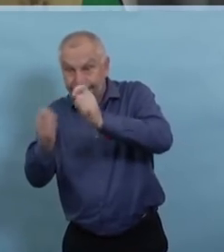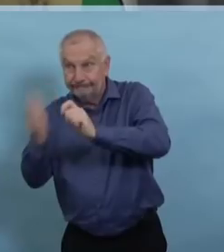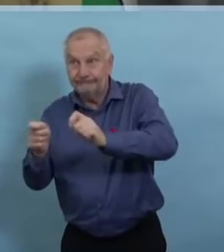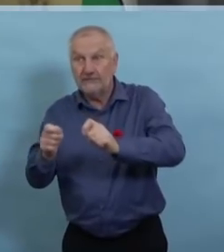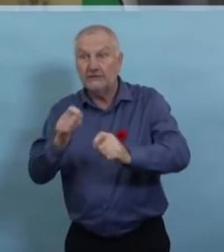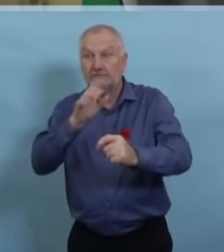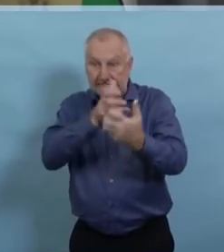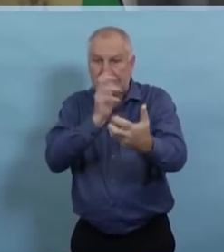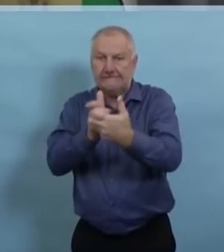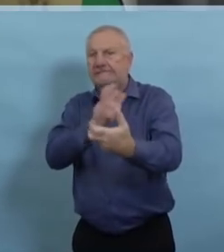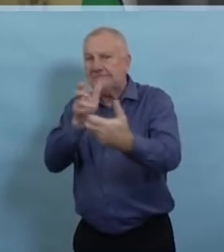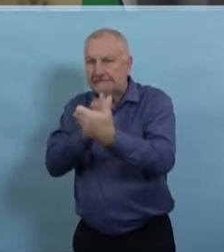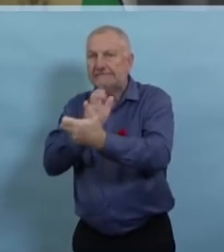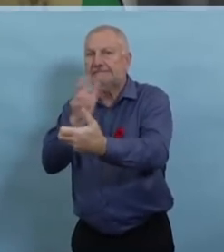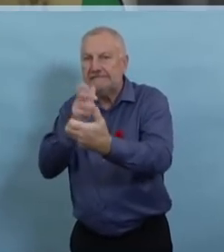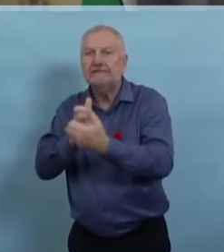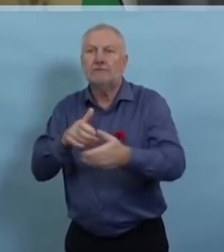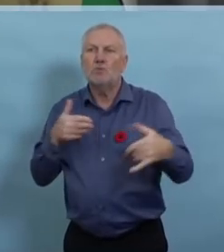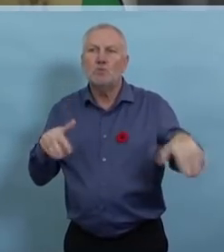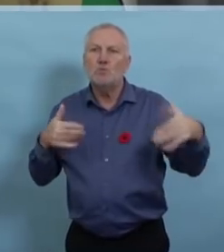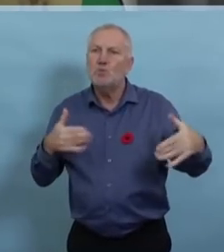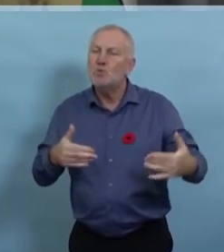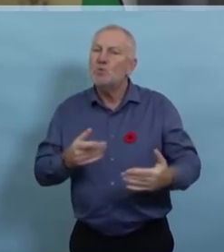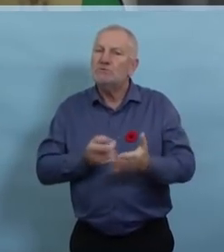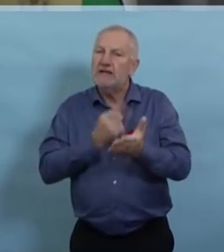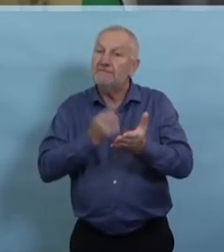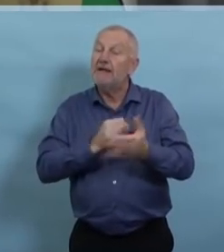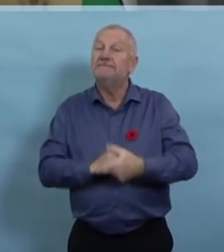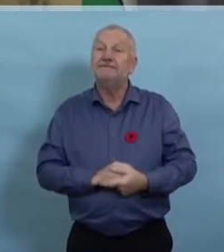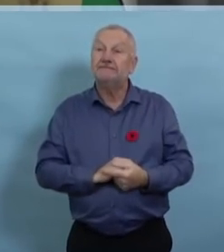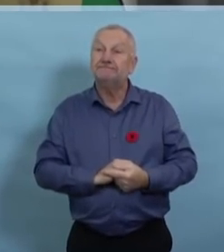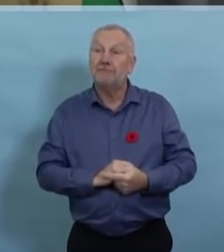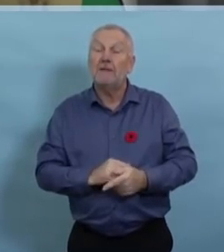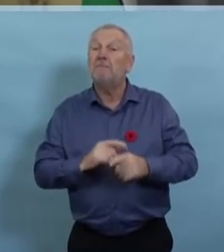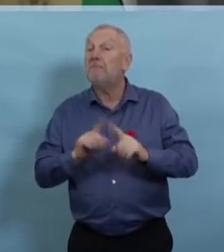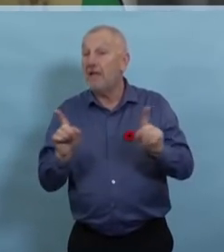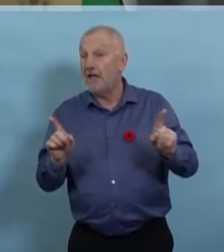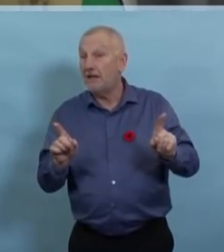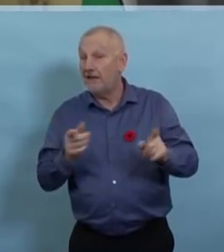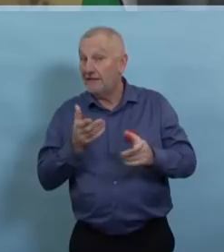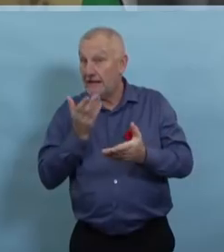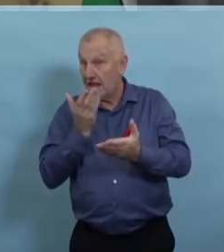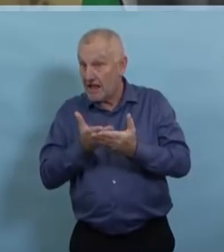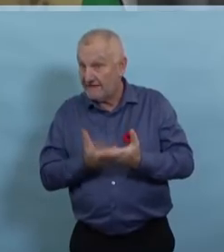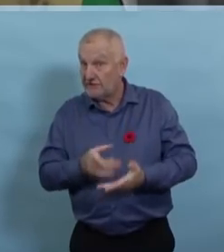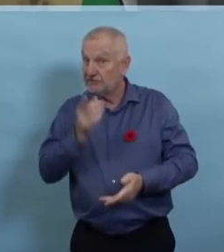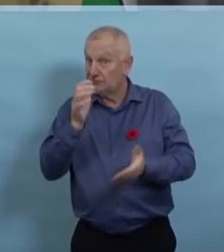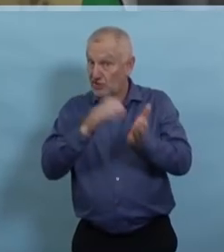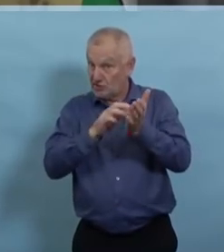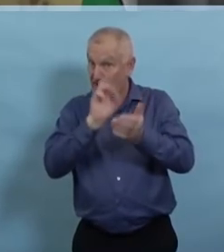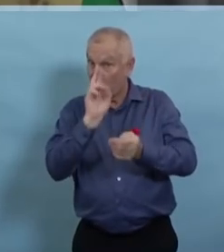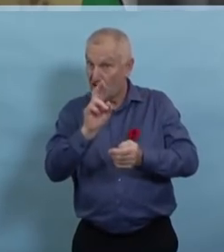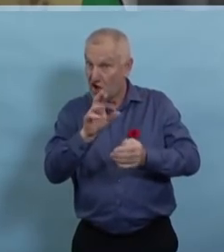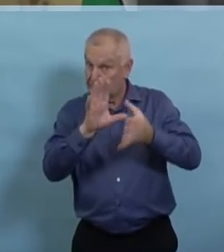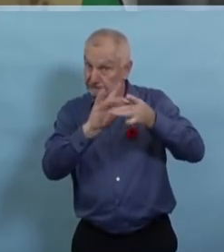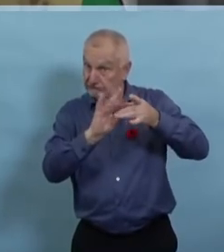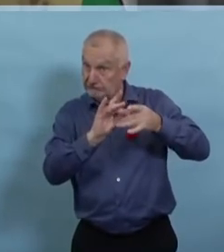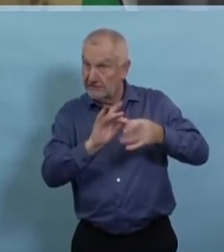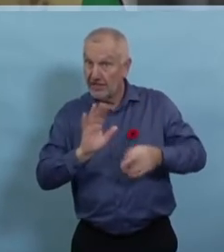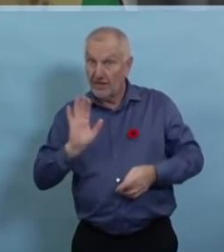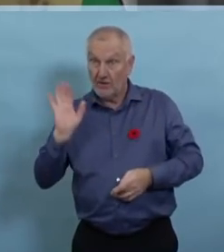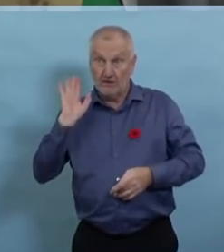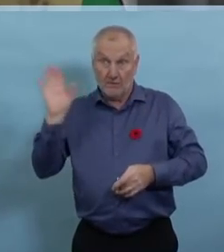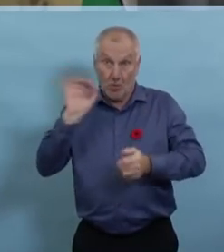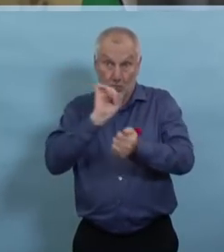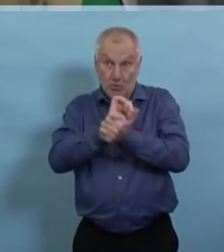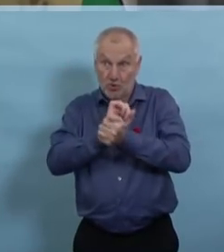we know that. But the evidence is, and it's been echoed by Dr. Rudy, is that your work and your effort has